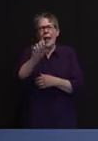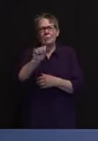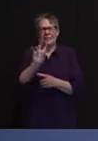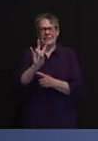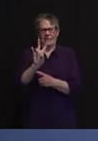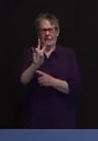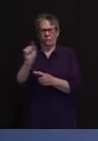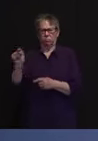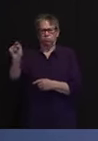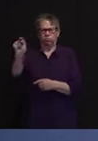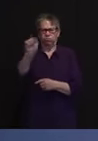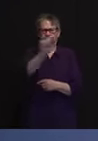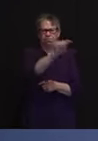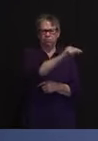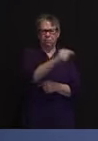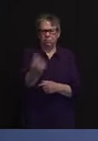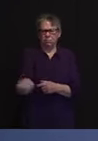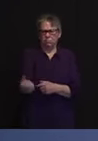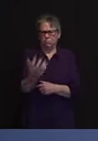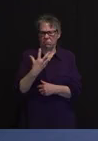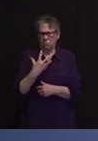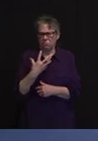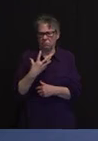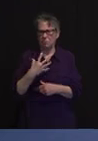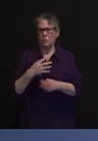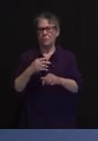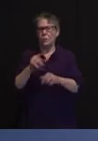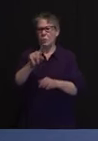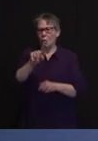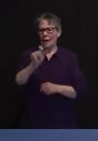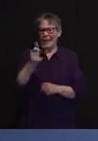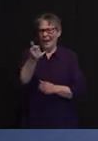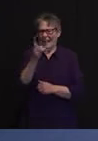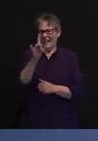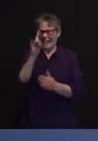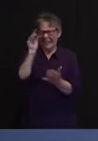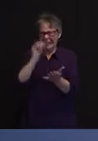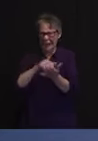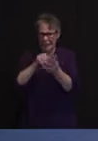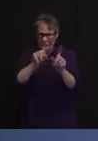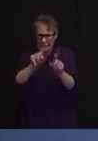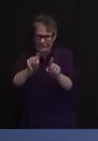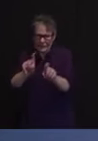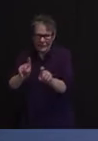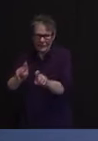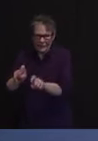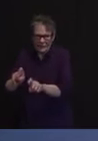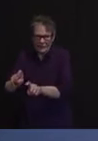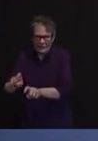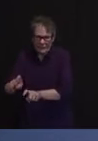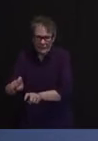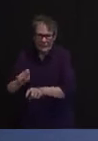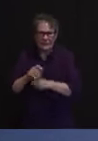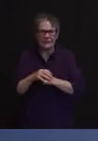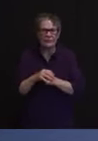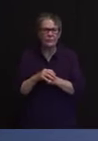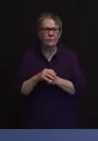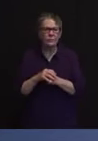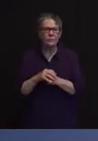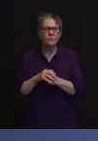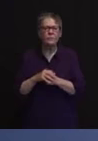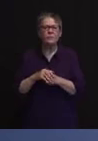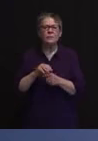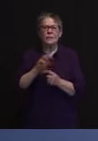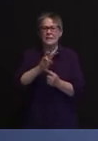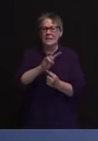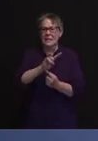118,000 were tested, and 54,600 came back positive. The positivity rate has gone up 2 percentage